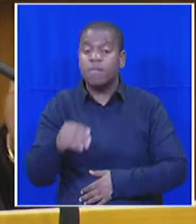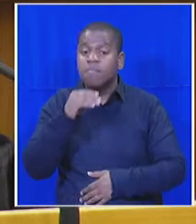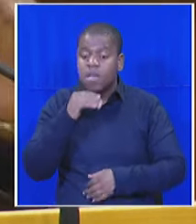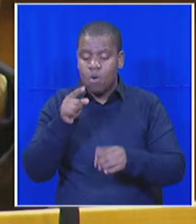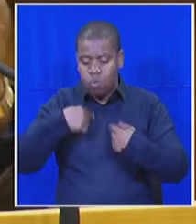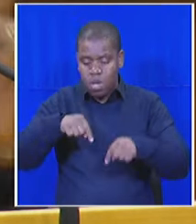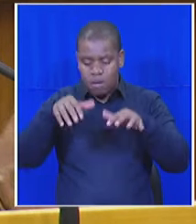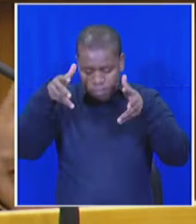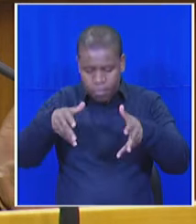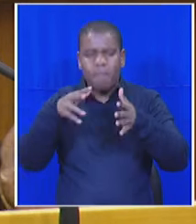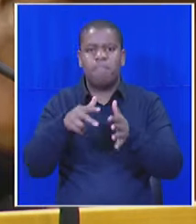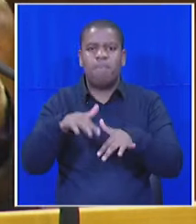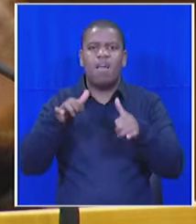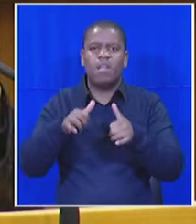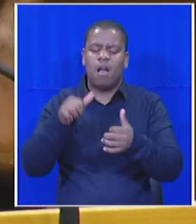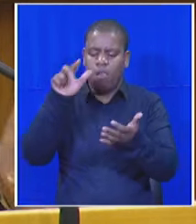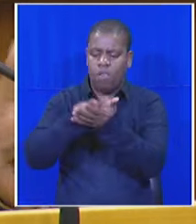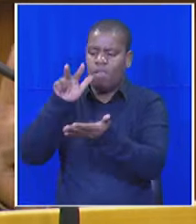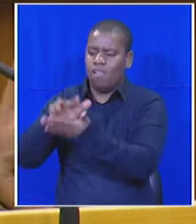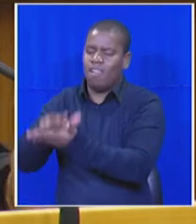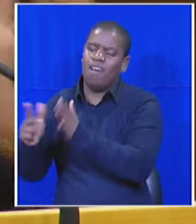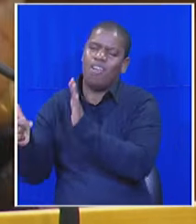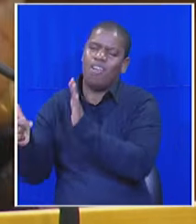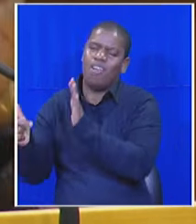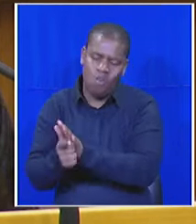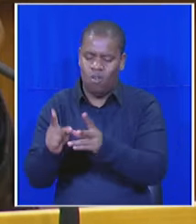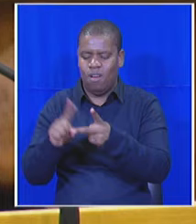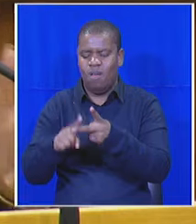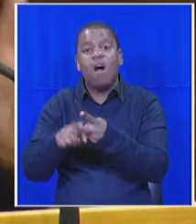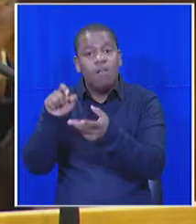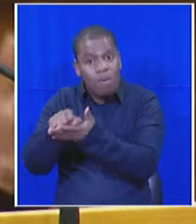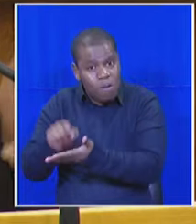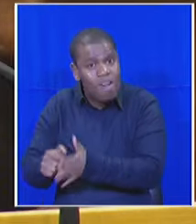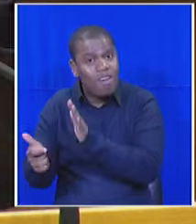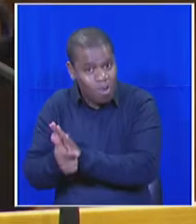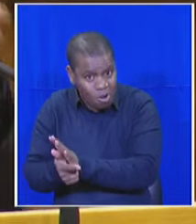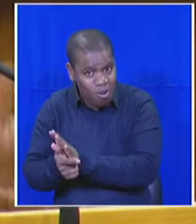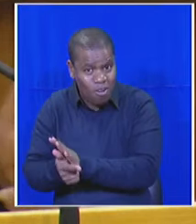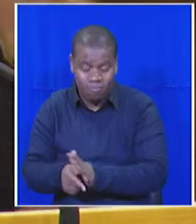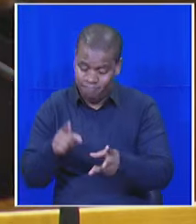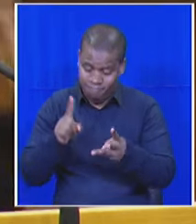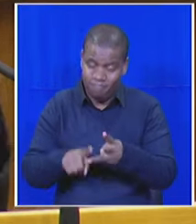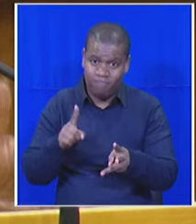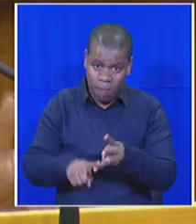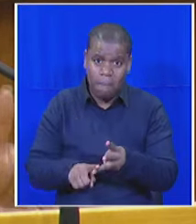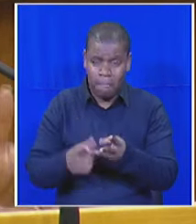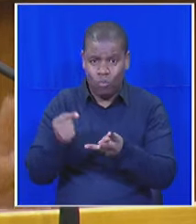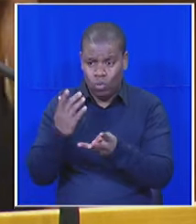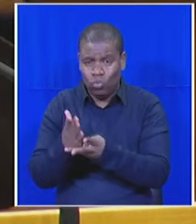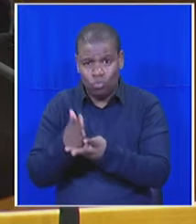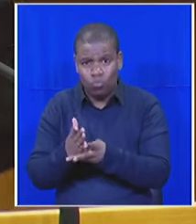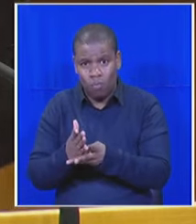imithetho, la kule parliamente senda imithetho, la kule parliamente siphasisa ama budget wema